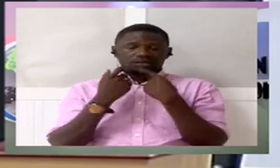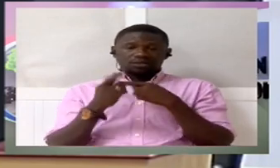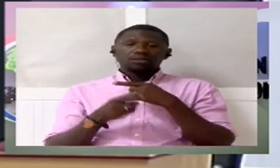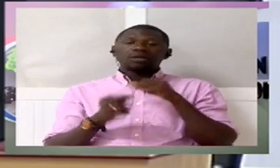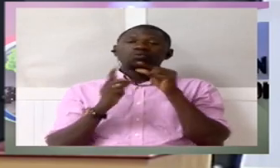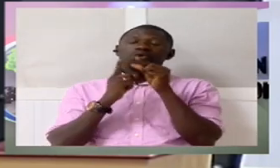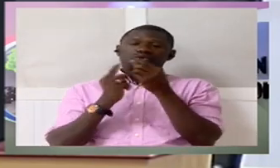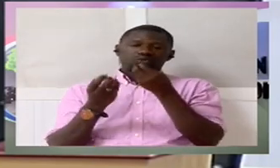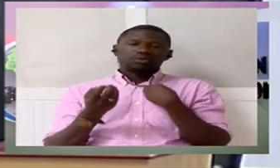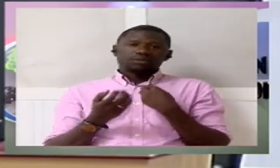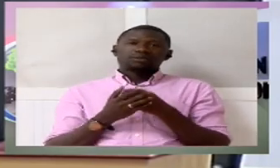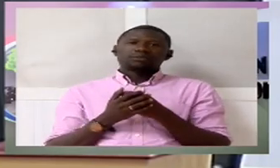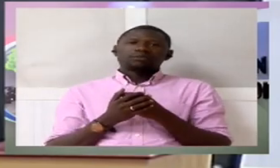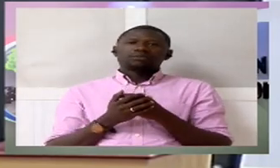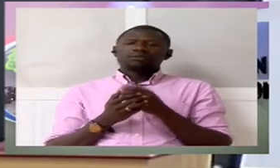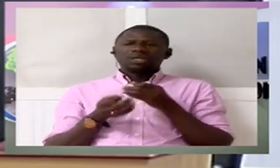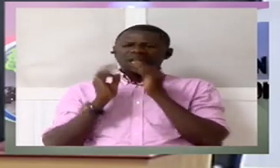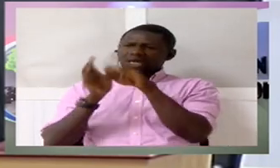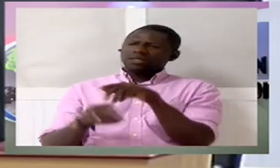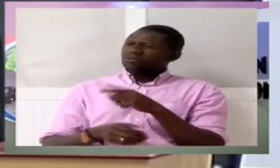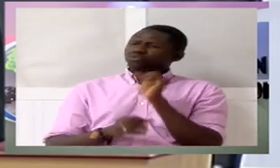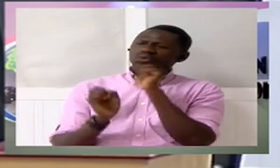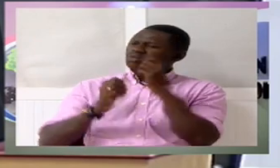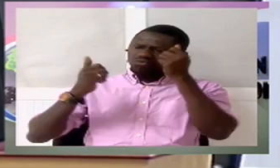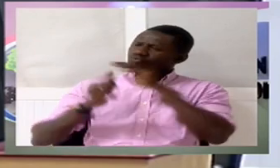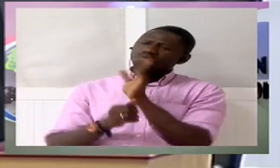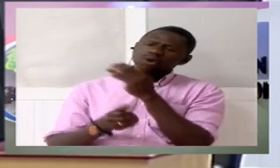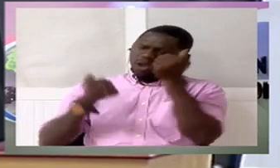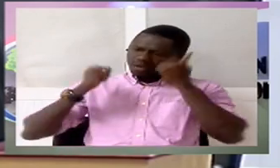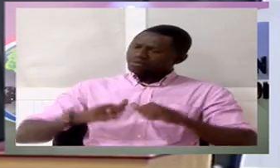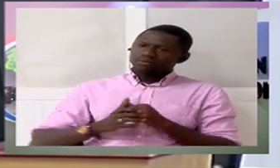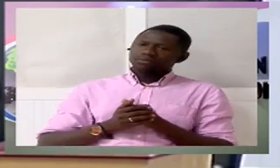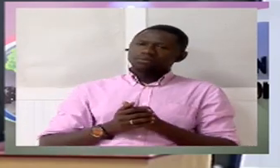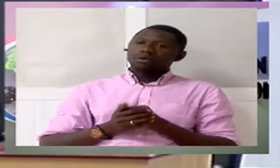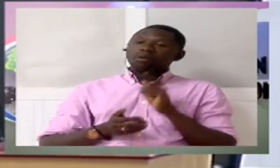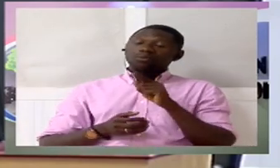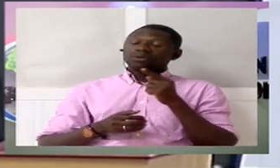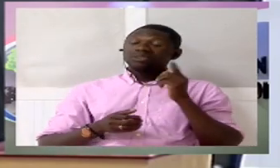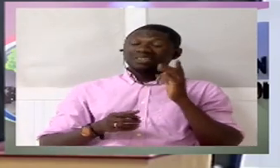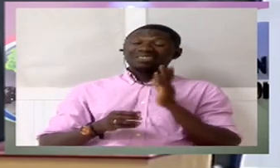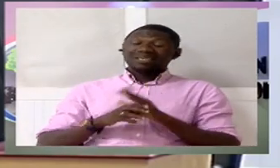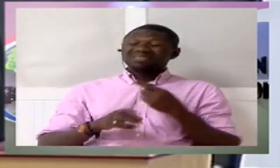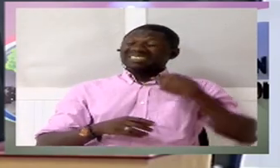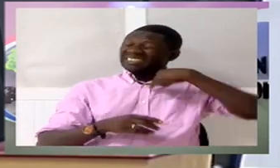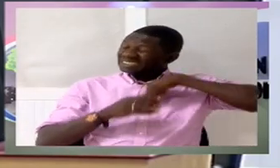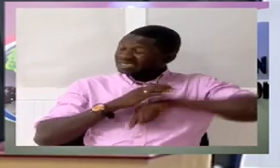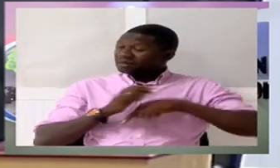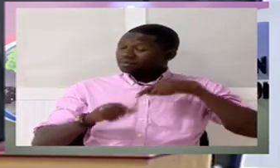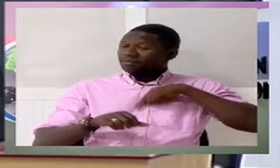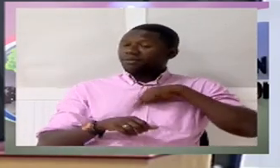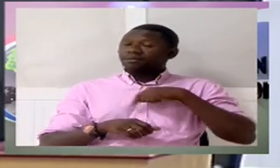After he said that to me, okay, hey, fentekela. I said, look, nothing is going to happen. But go to more inside me. But at that time,